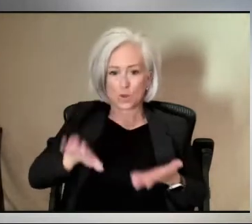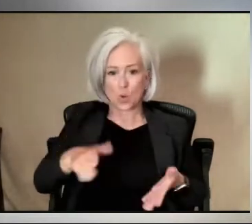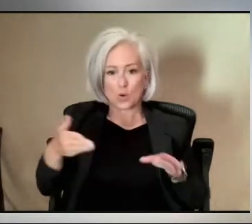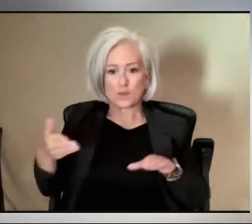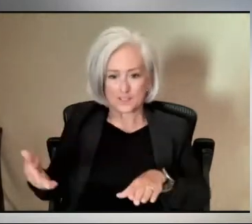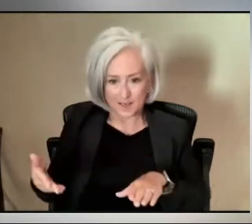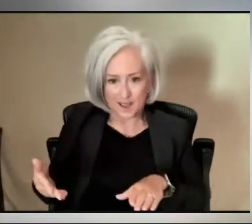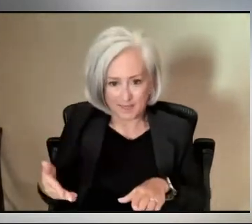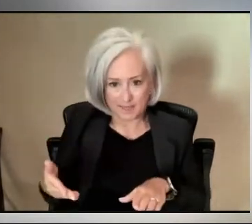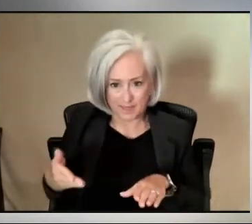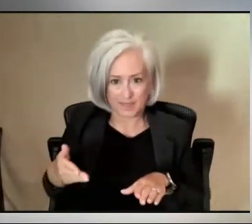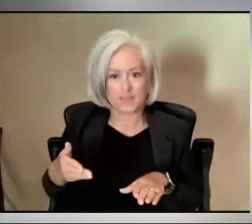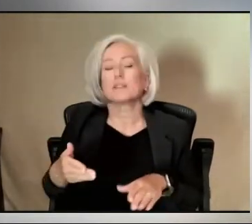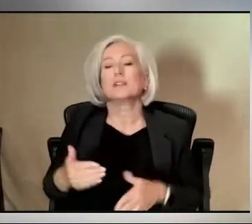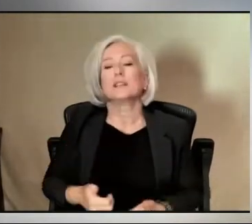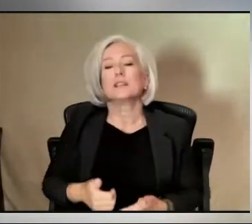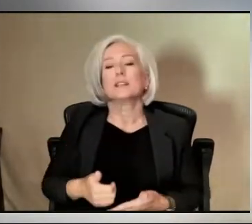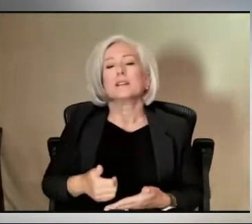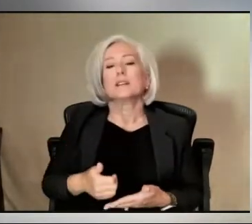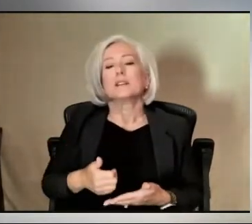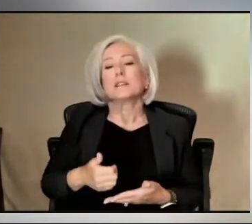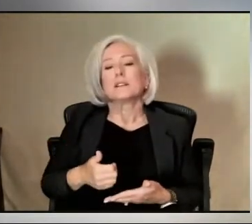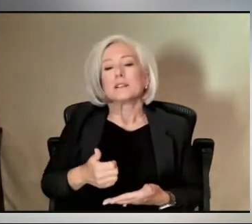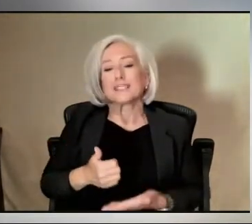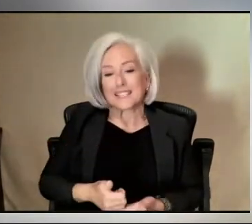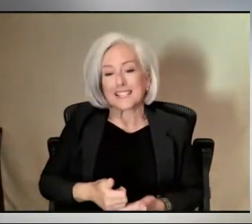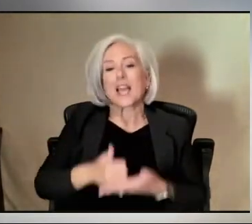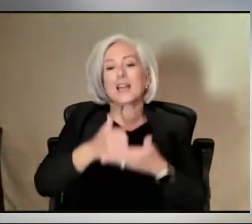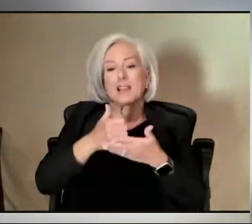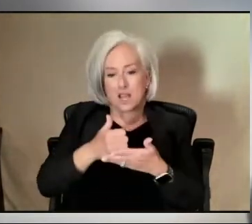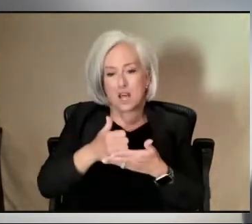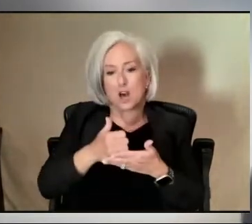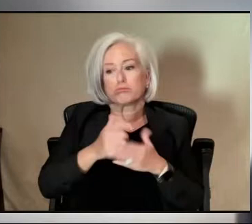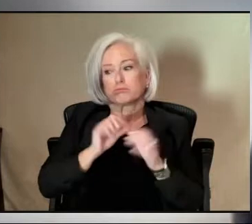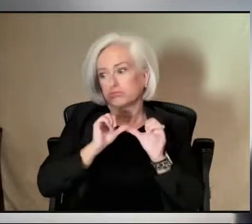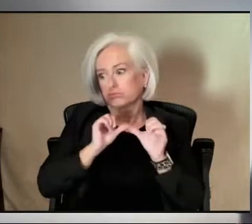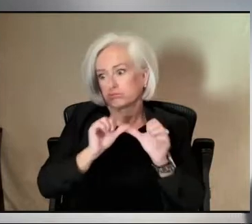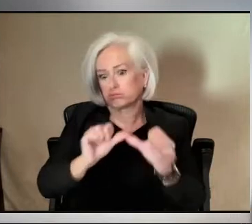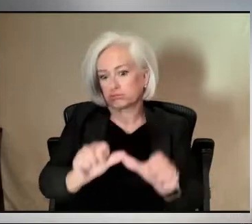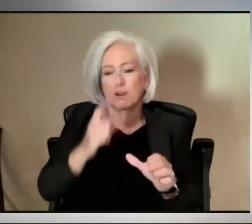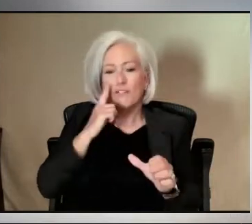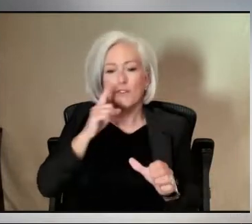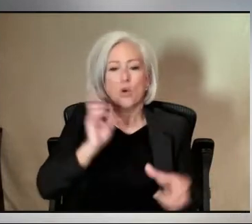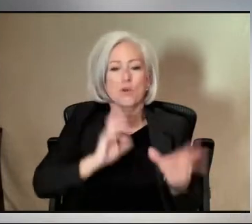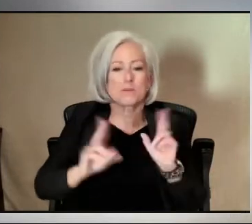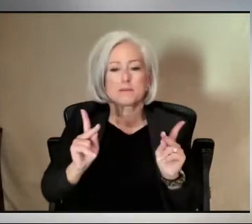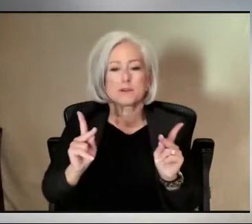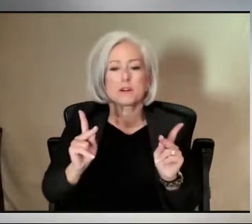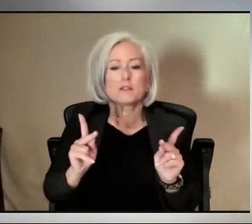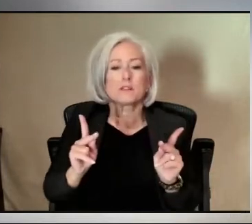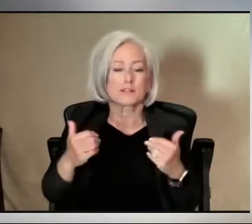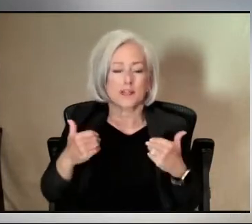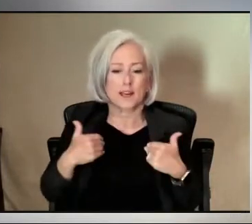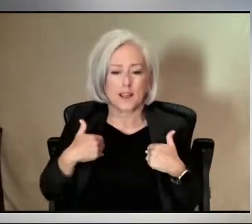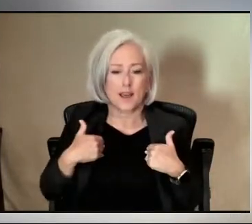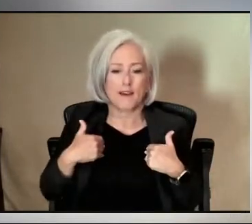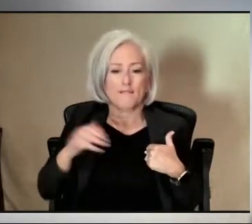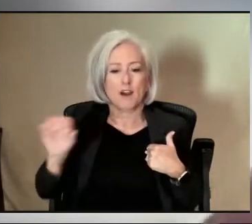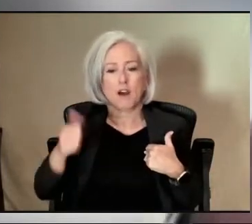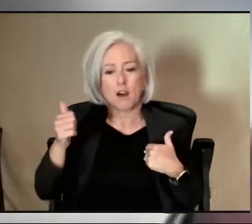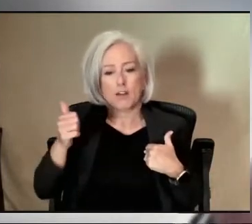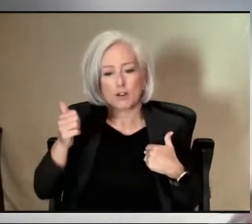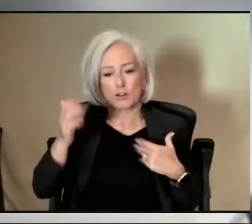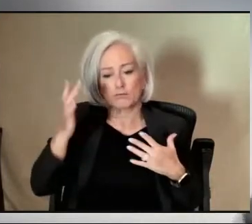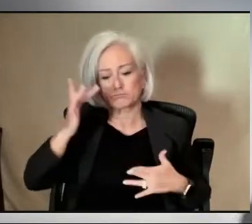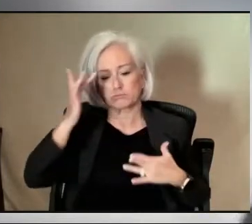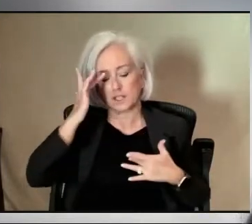otherwise normal immune system is very long lasting. How long lasting, we don't yet know. But the protection